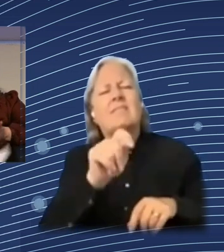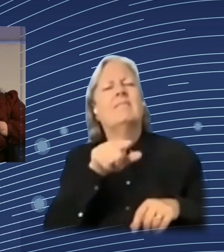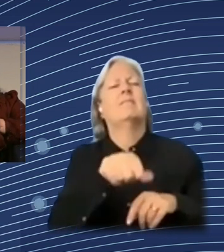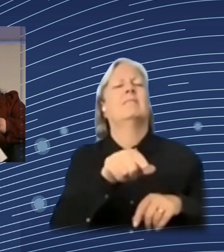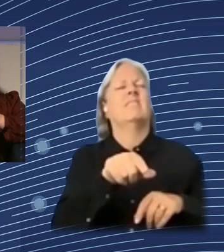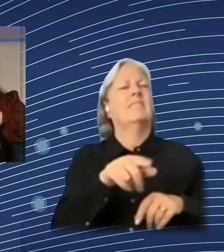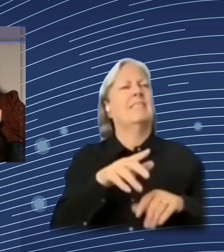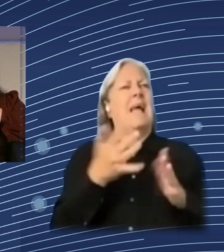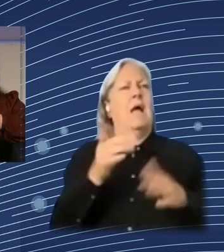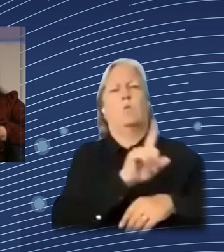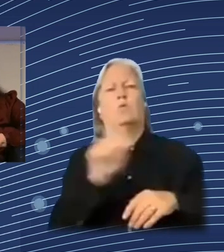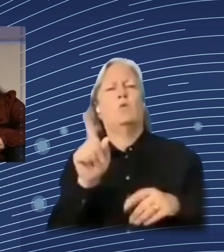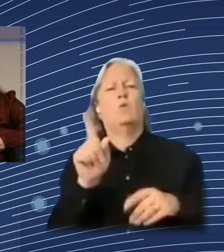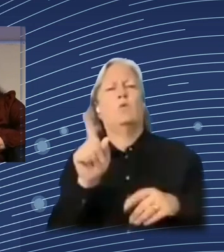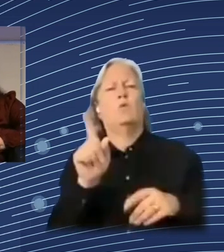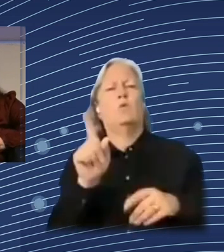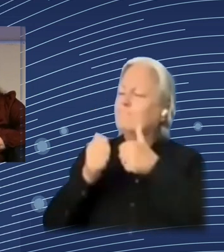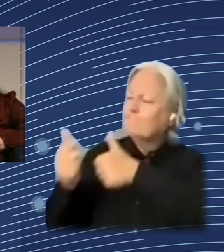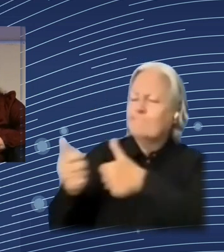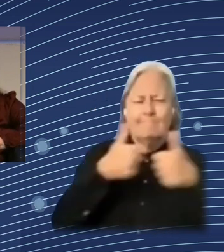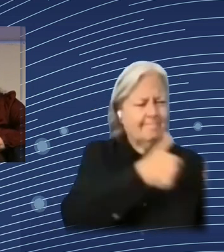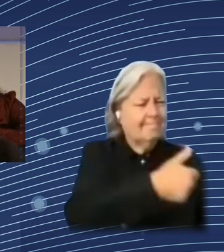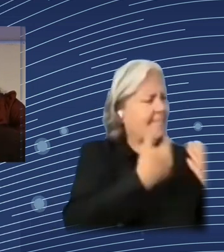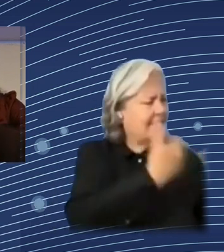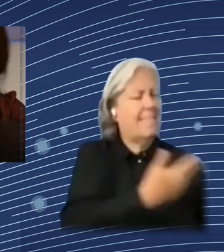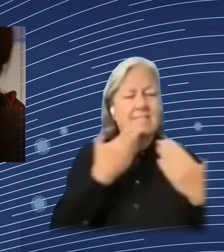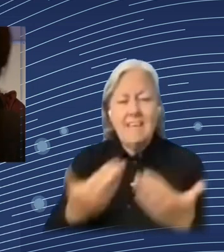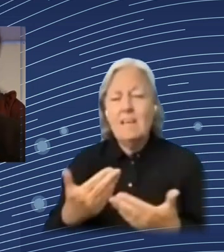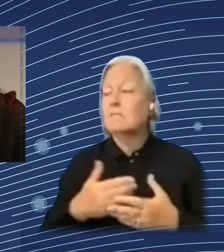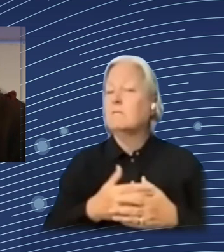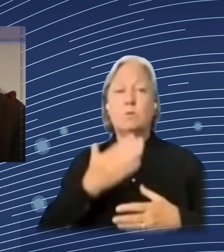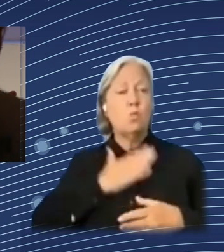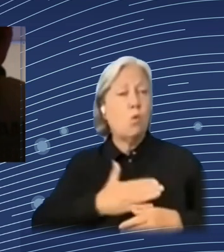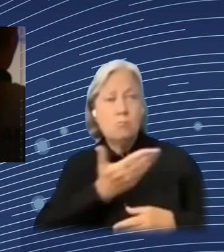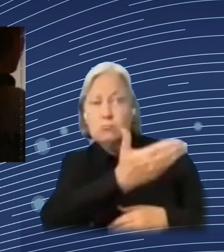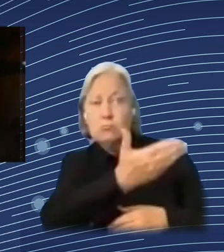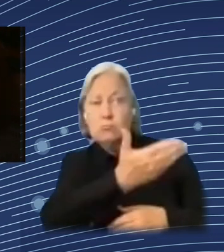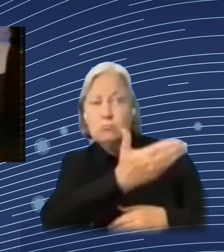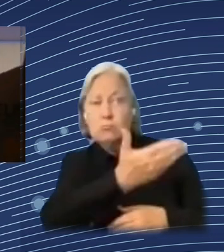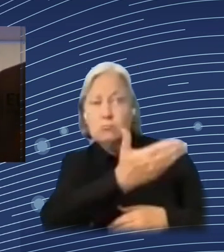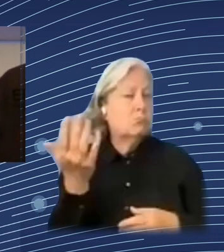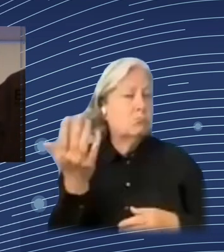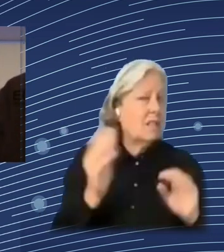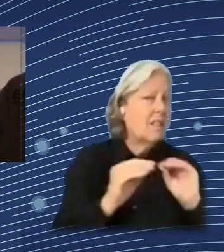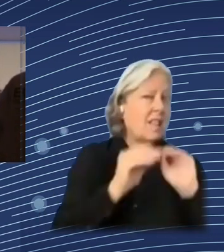very much. Any questions of clarification before we move to the general Q&A?